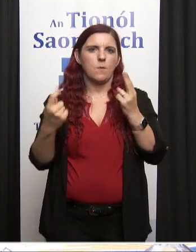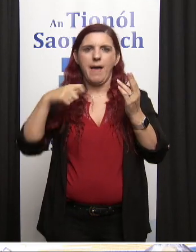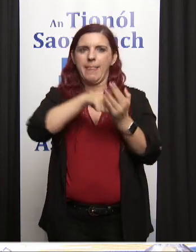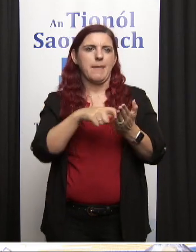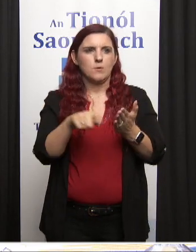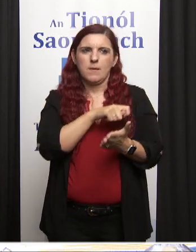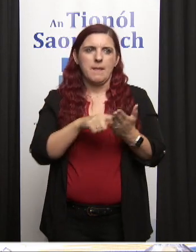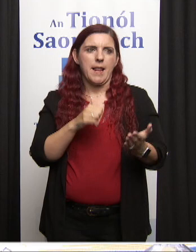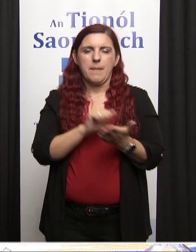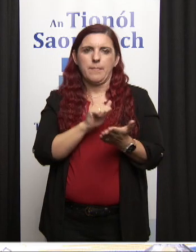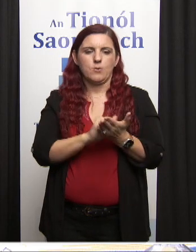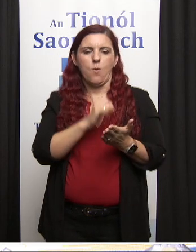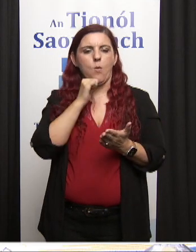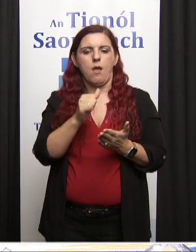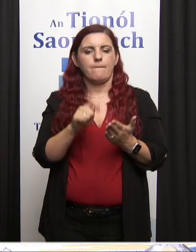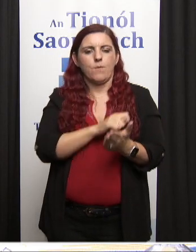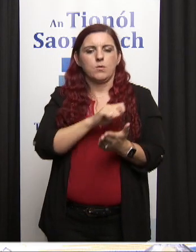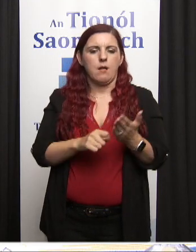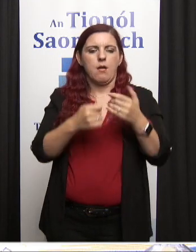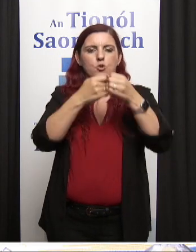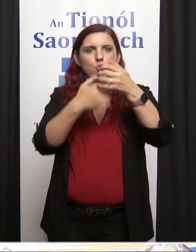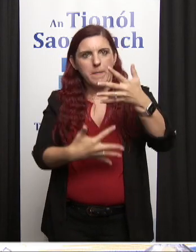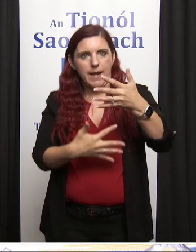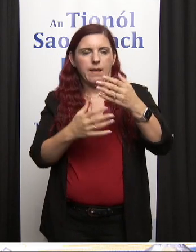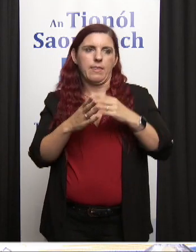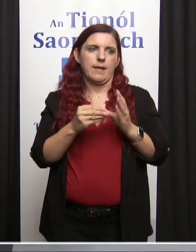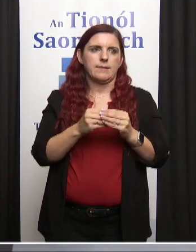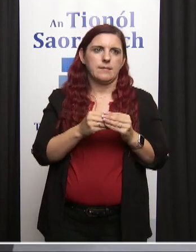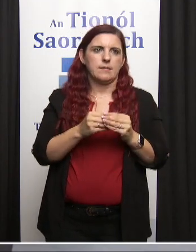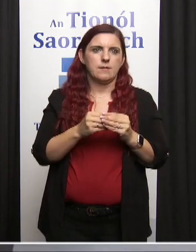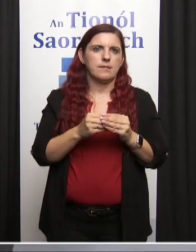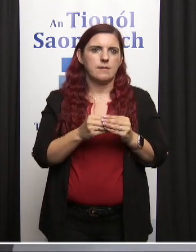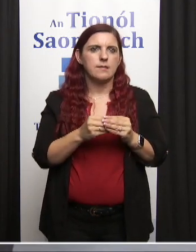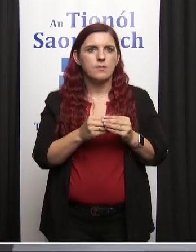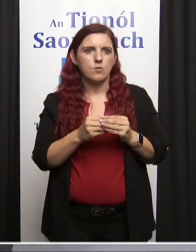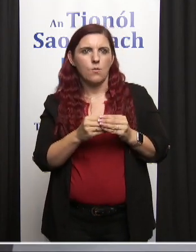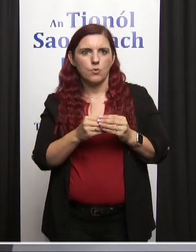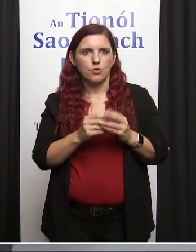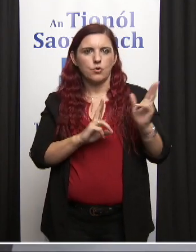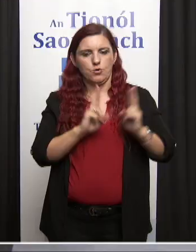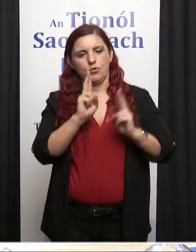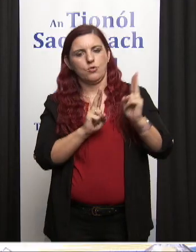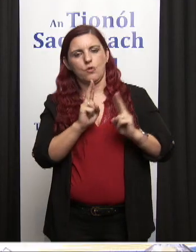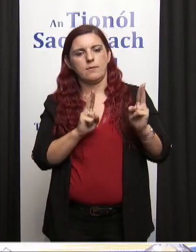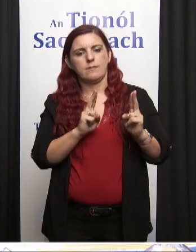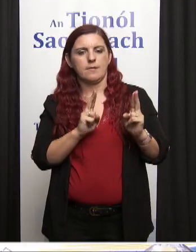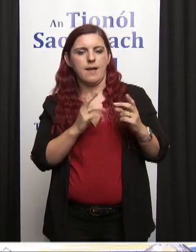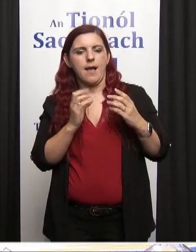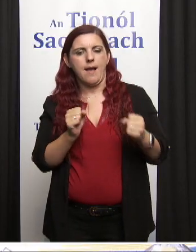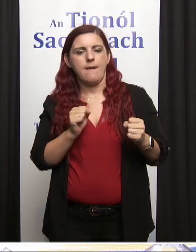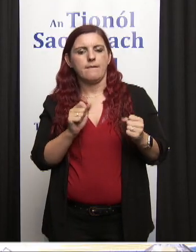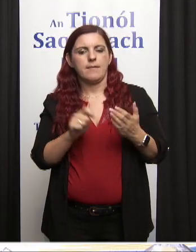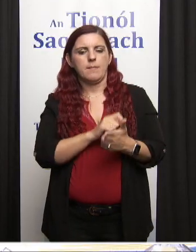consensus, that we shouldn't include too many of those, and that we should really have the ballot, you